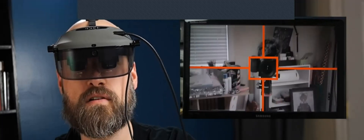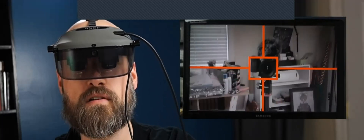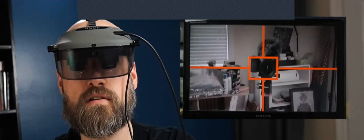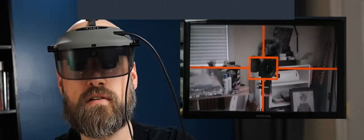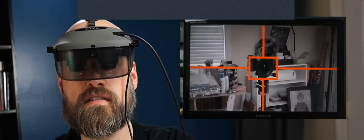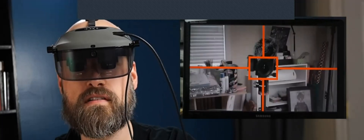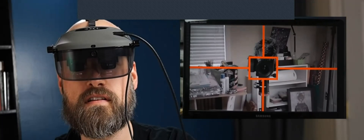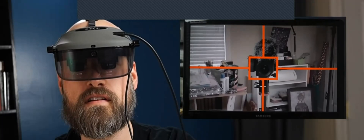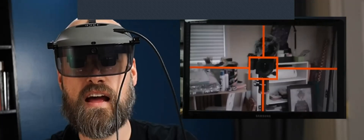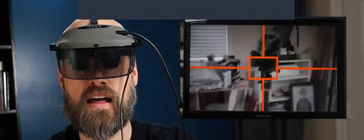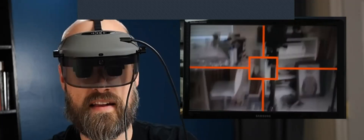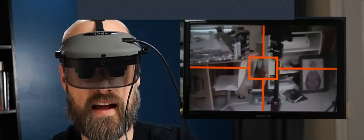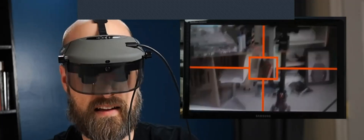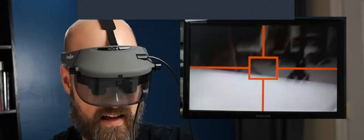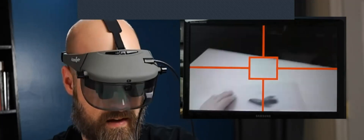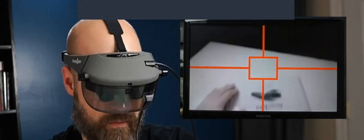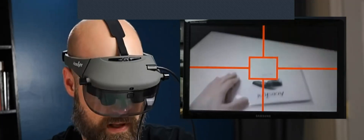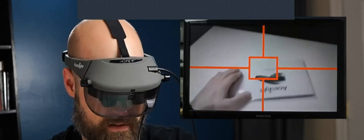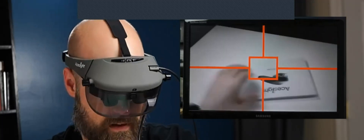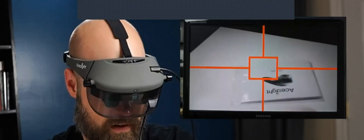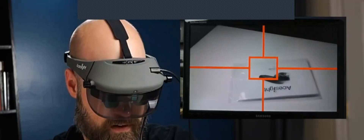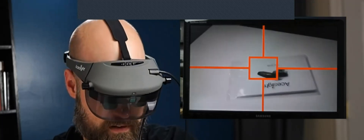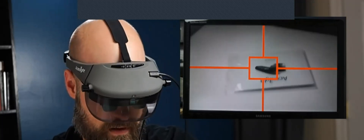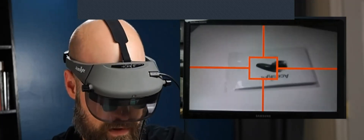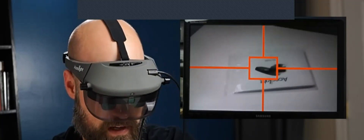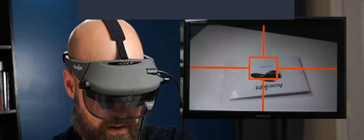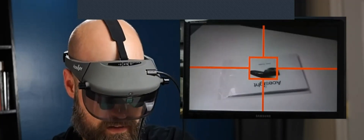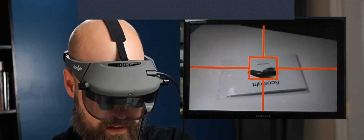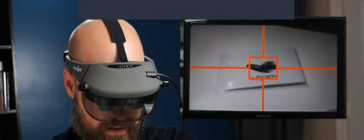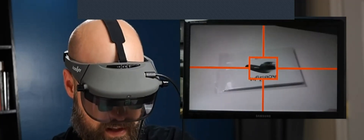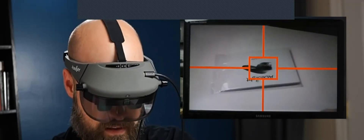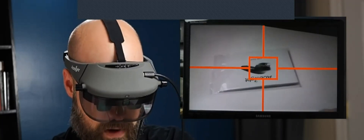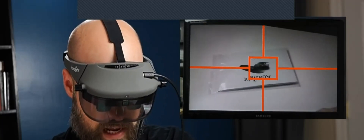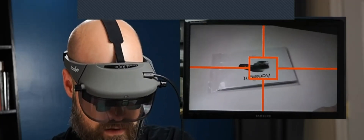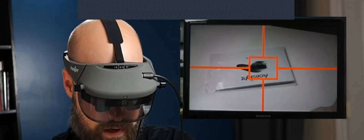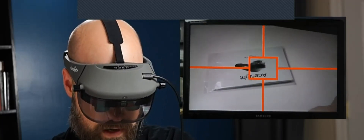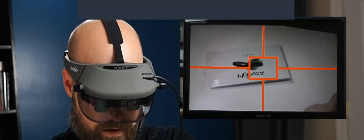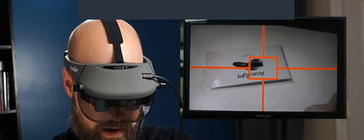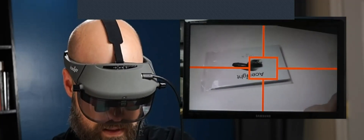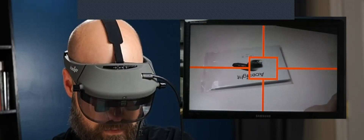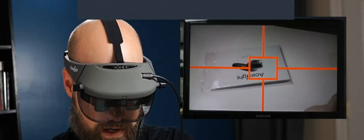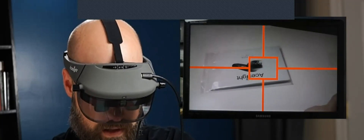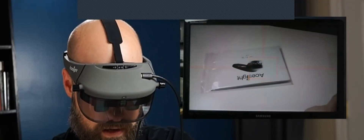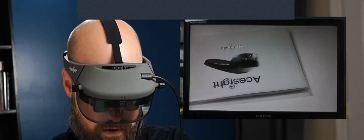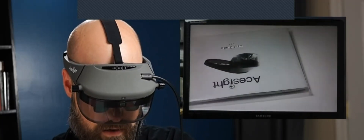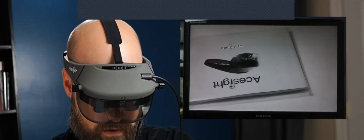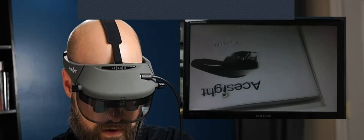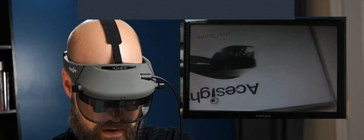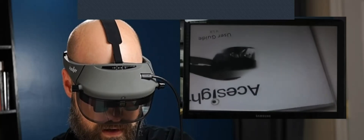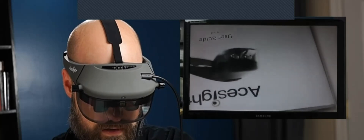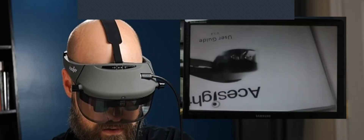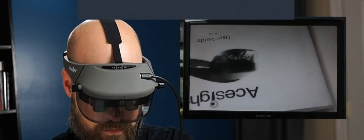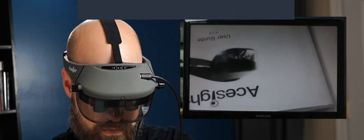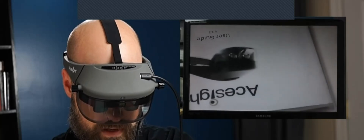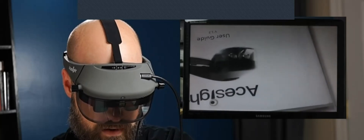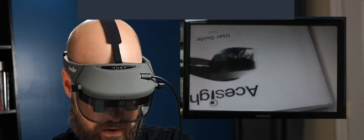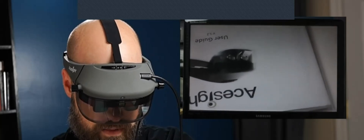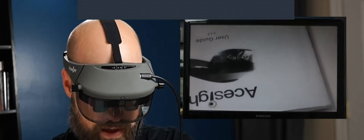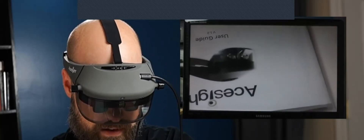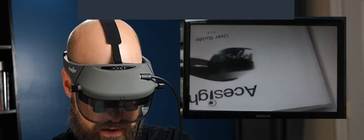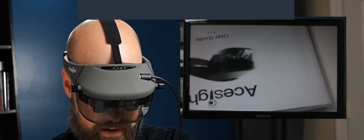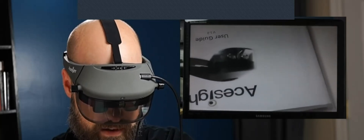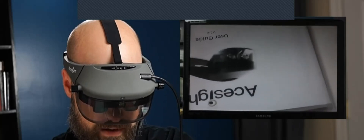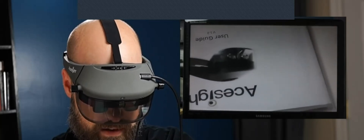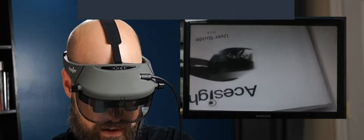reticle on the front. And then I can place it onto something else, like the manual here, and then when I let go, it zooms in